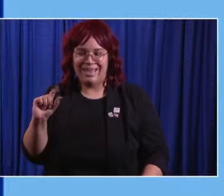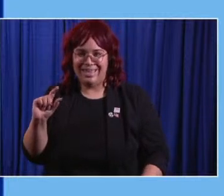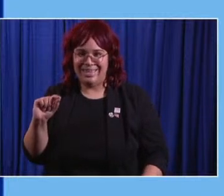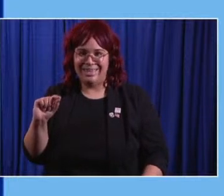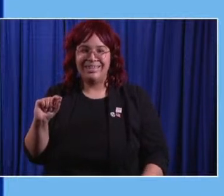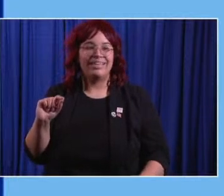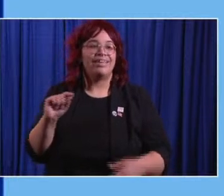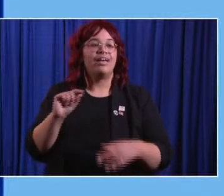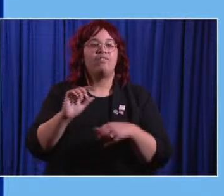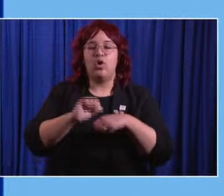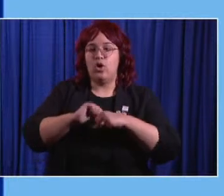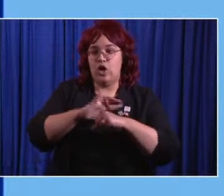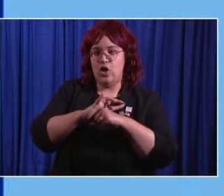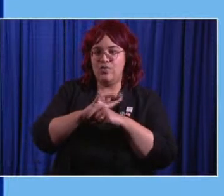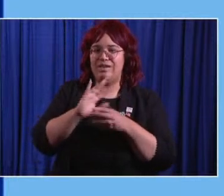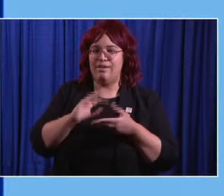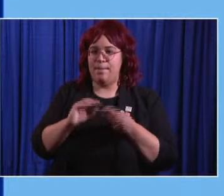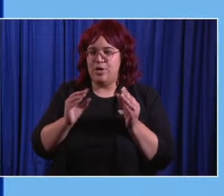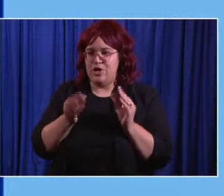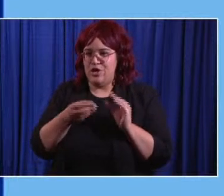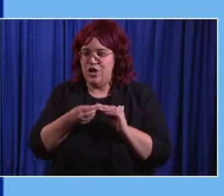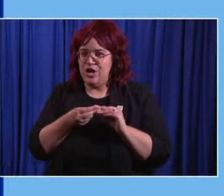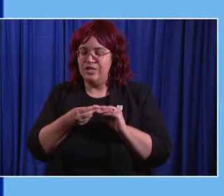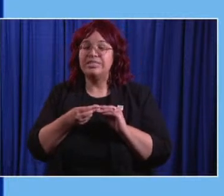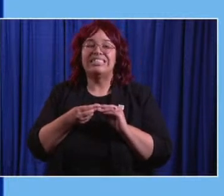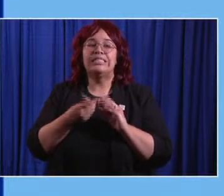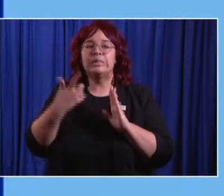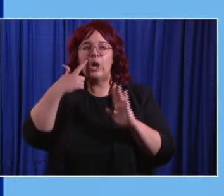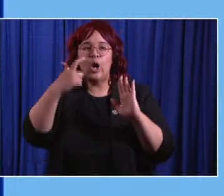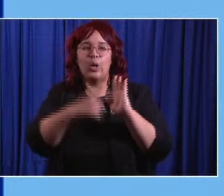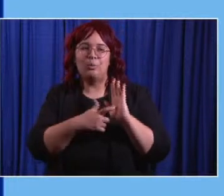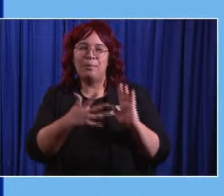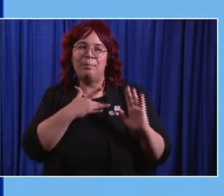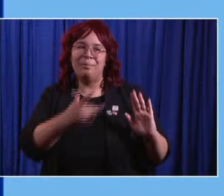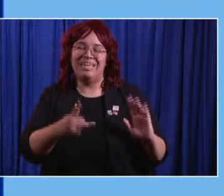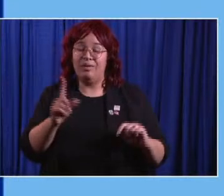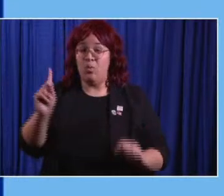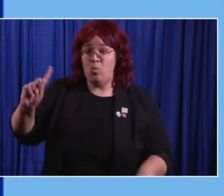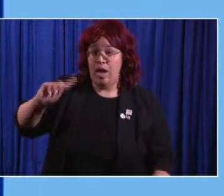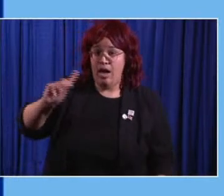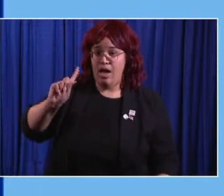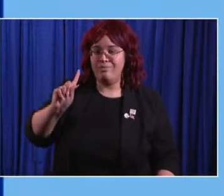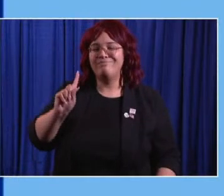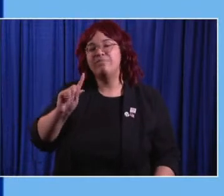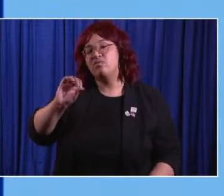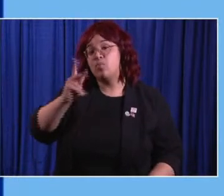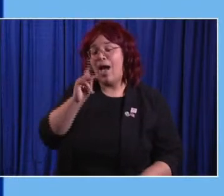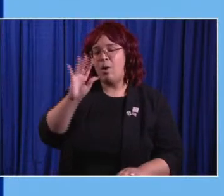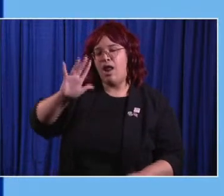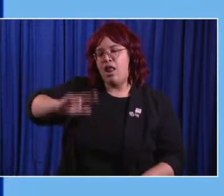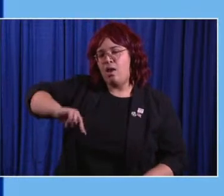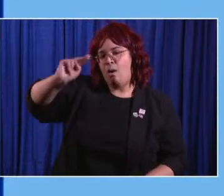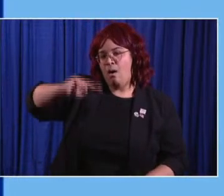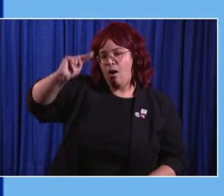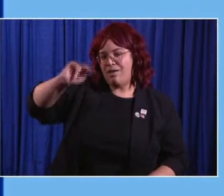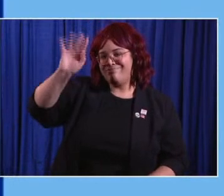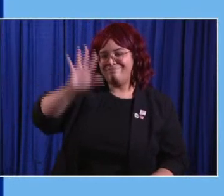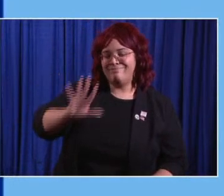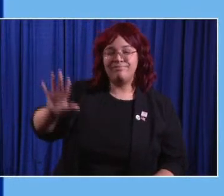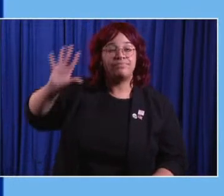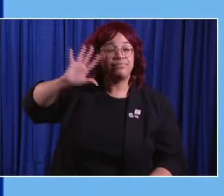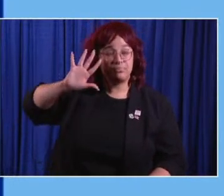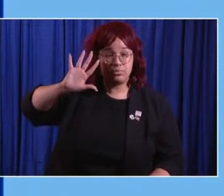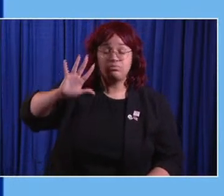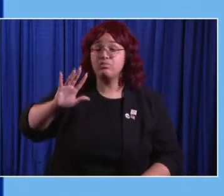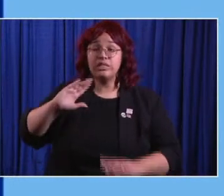these are in the northern part of the state, although they certainly are not all in the northern part of the state. The highest incidence of cases,